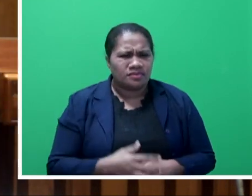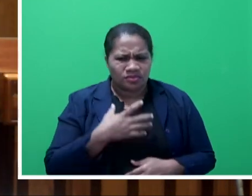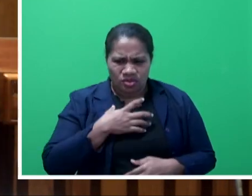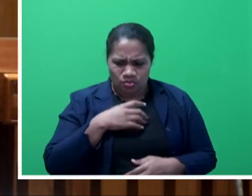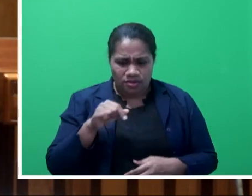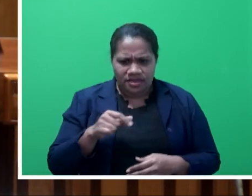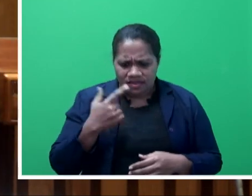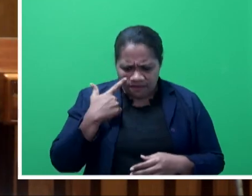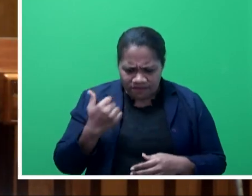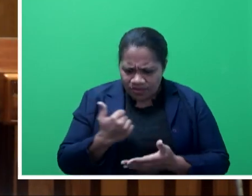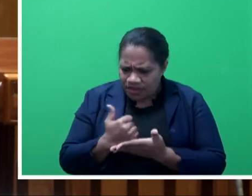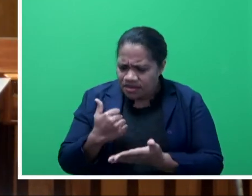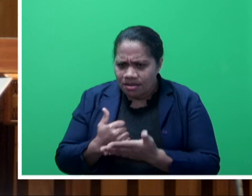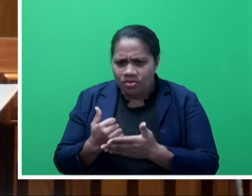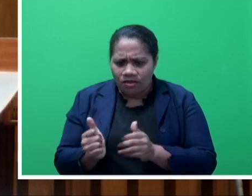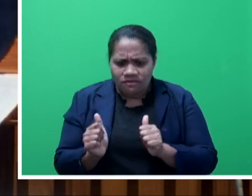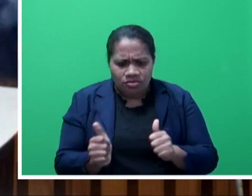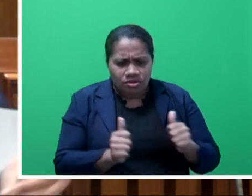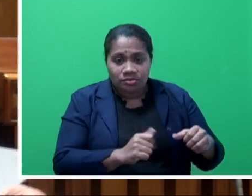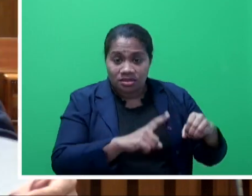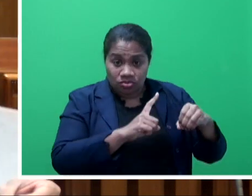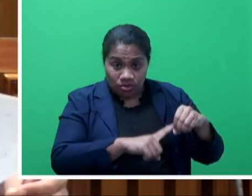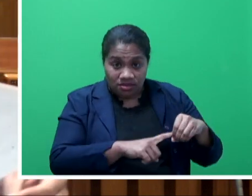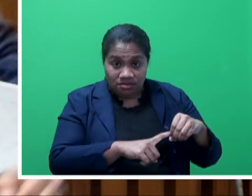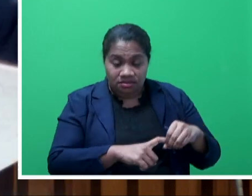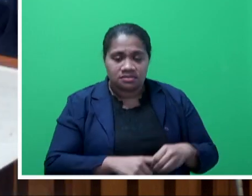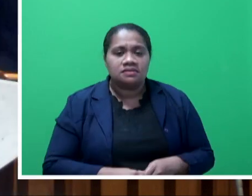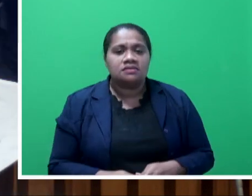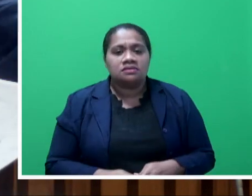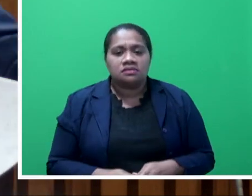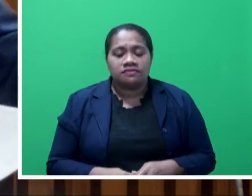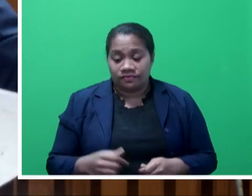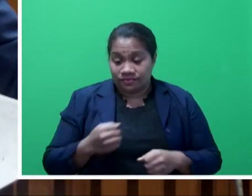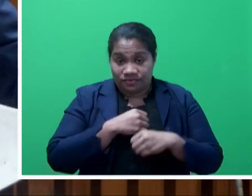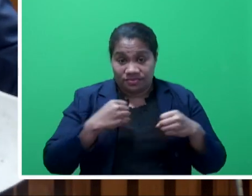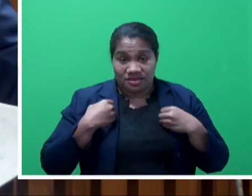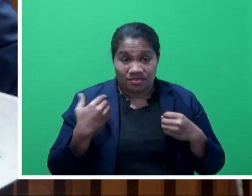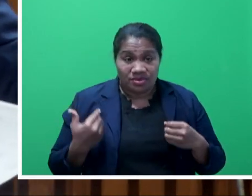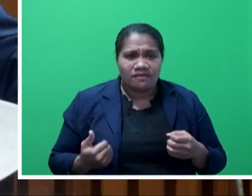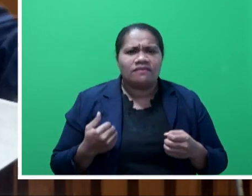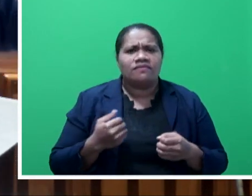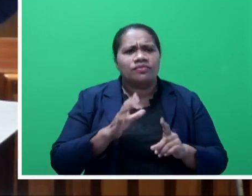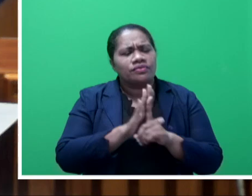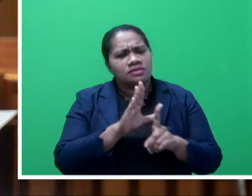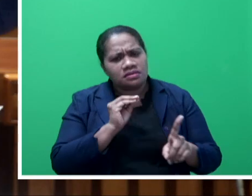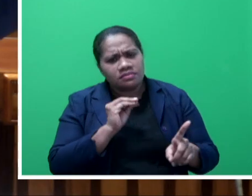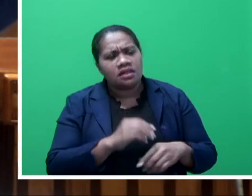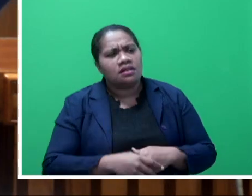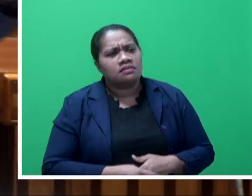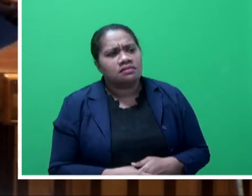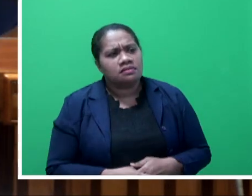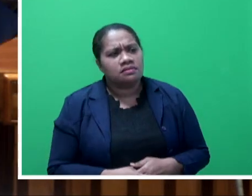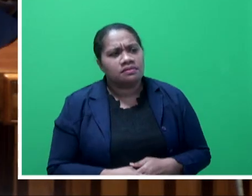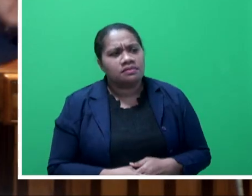the arrangements that Qantas used to enter on our behalf. For example, insurance premium, they